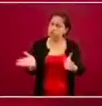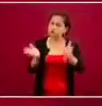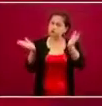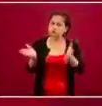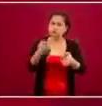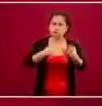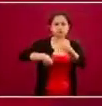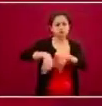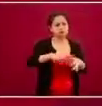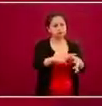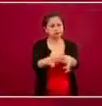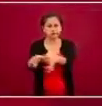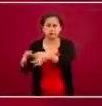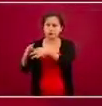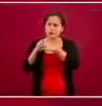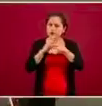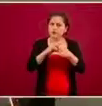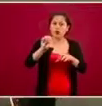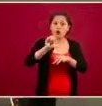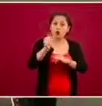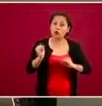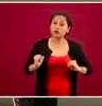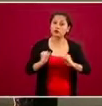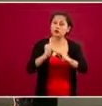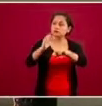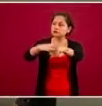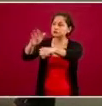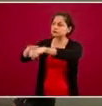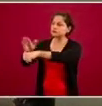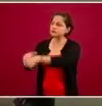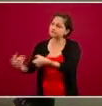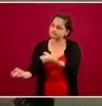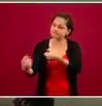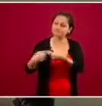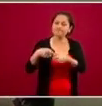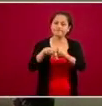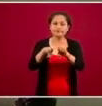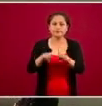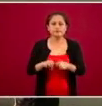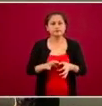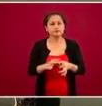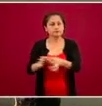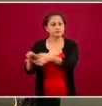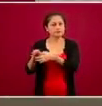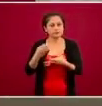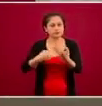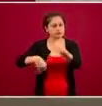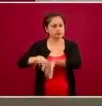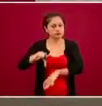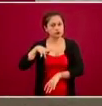who is the Secretary of Health. He has maintained a great spirit of